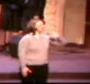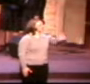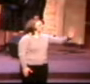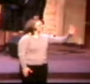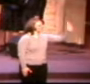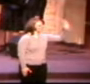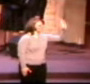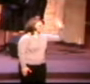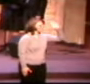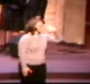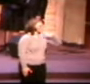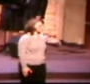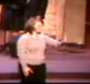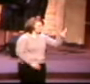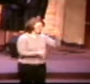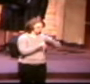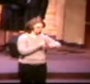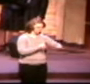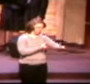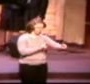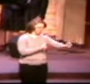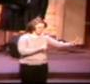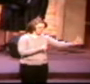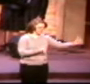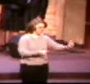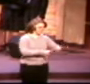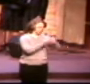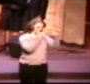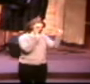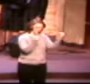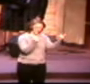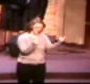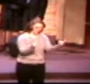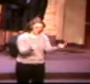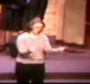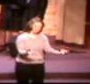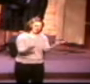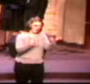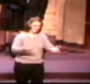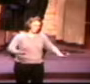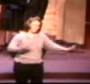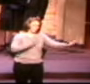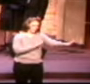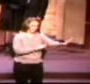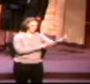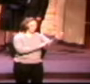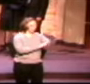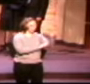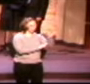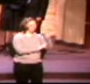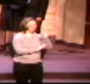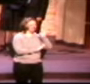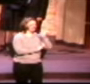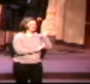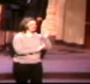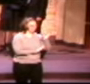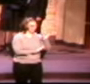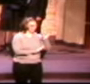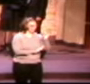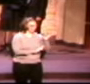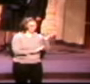I once was lost, but now